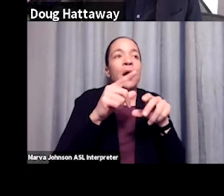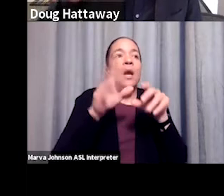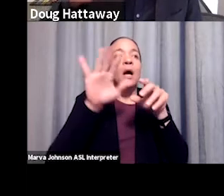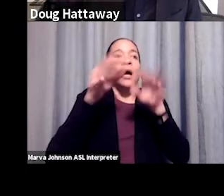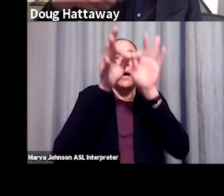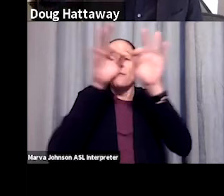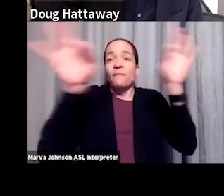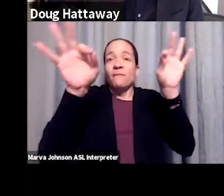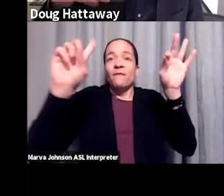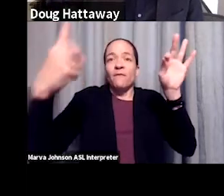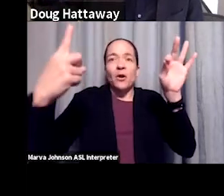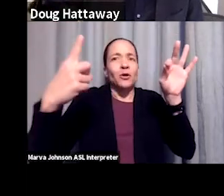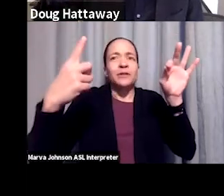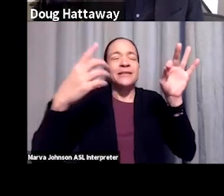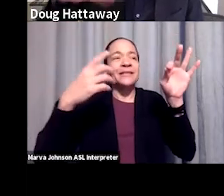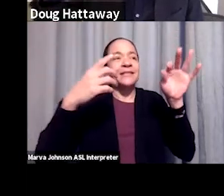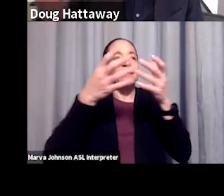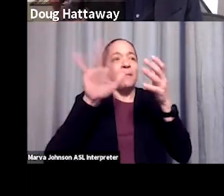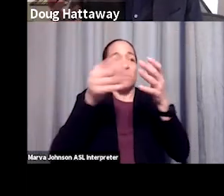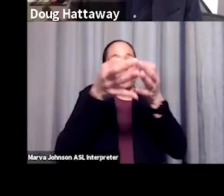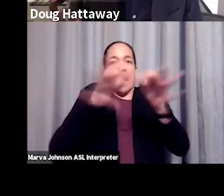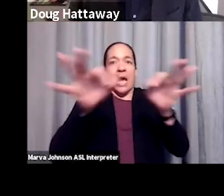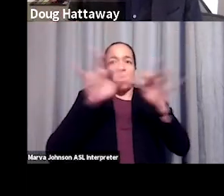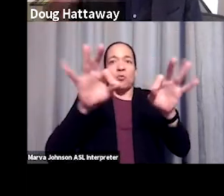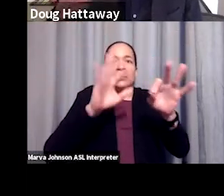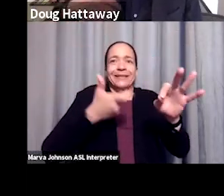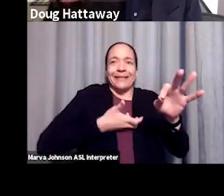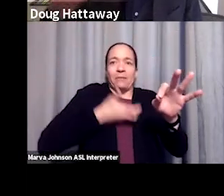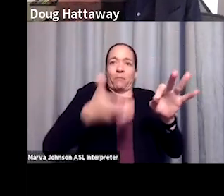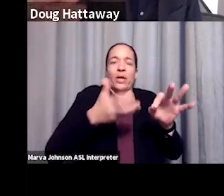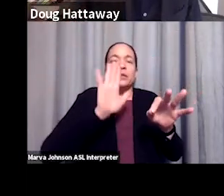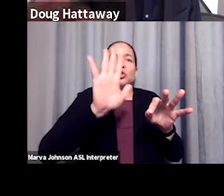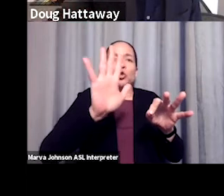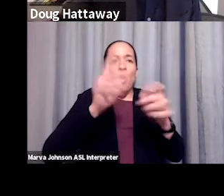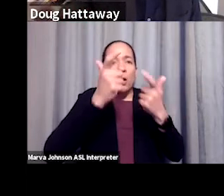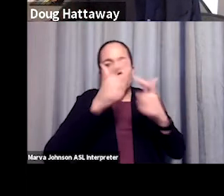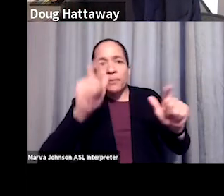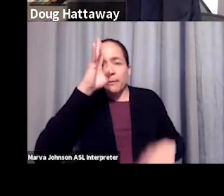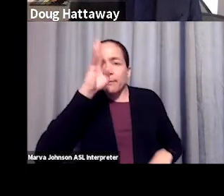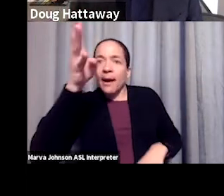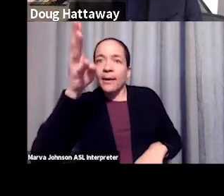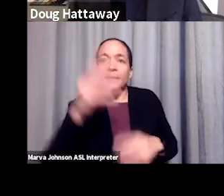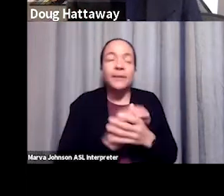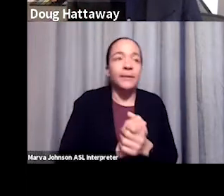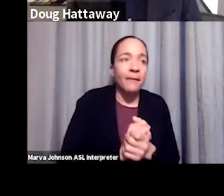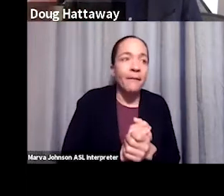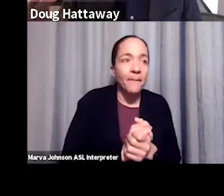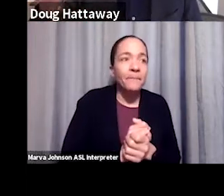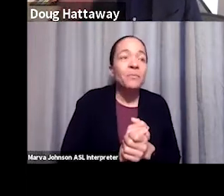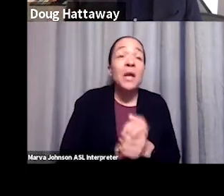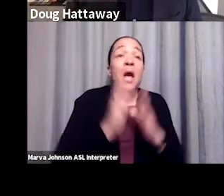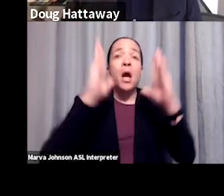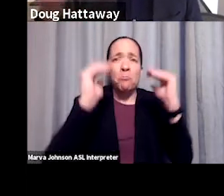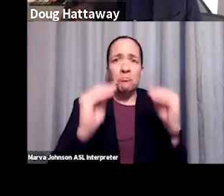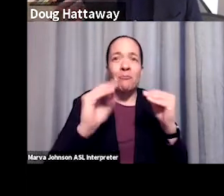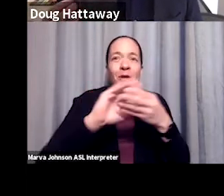like this. Start with the language that expresses your big idea, and then tell us what we call strategic stories that